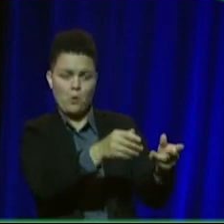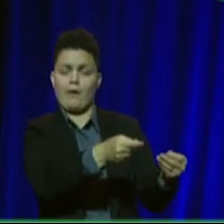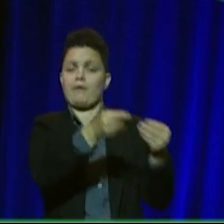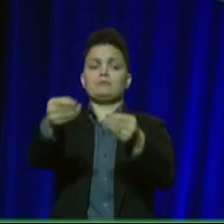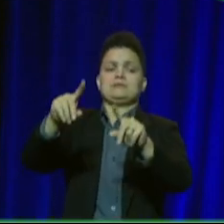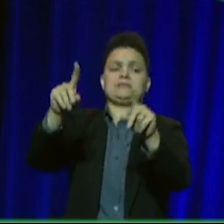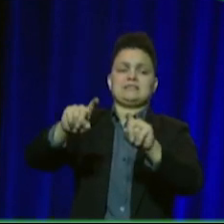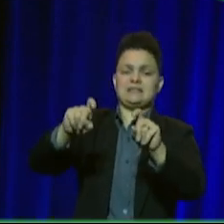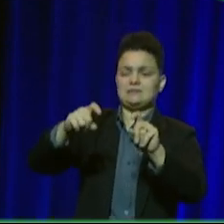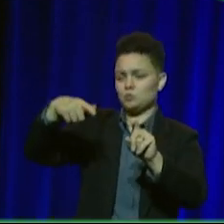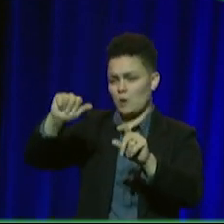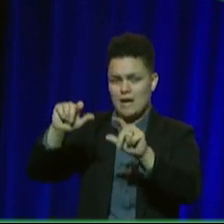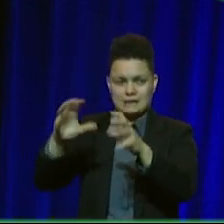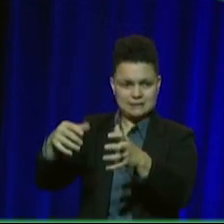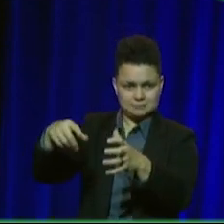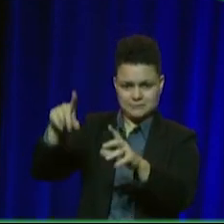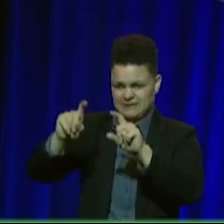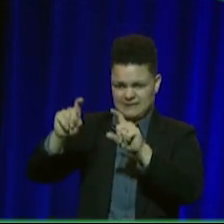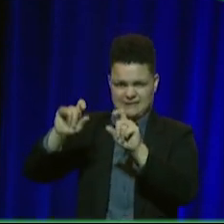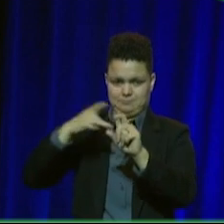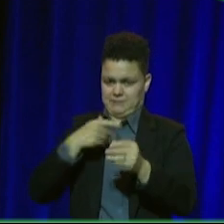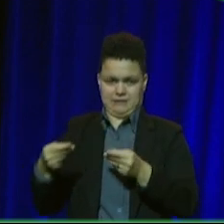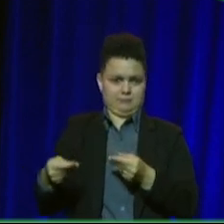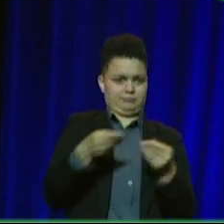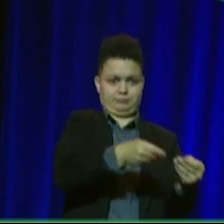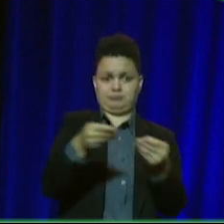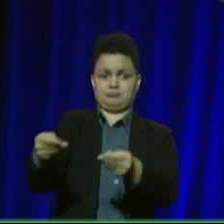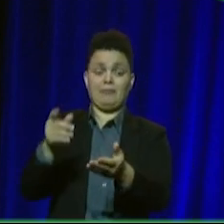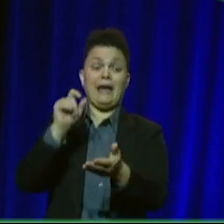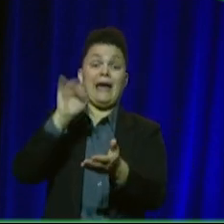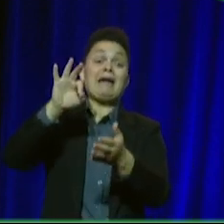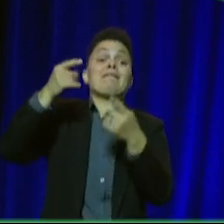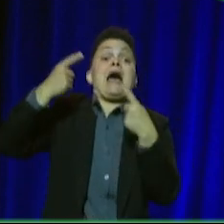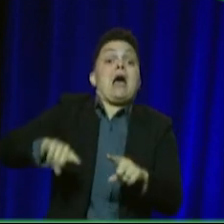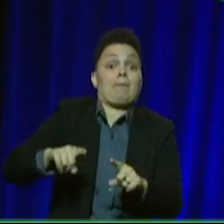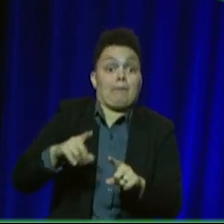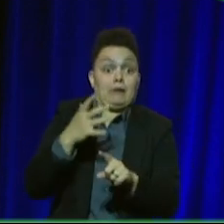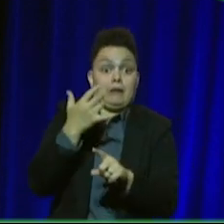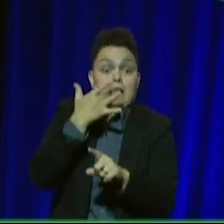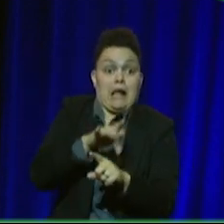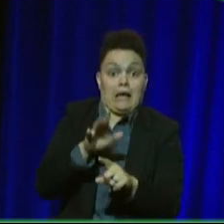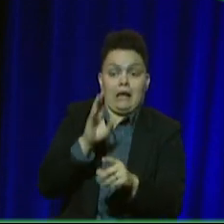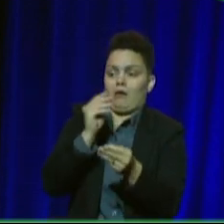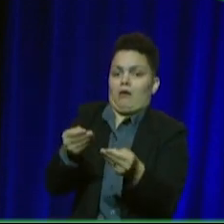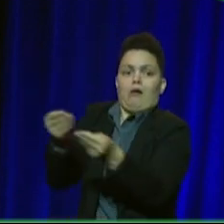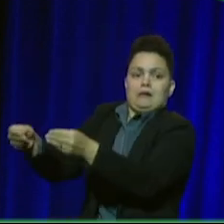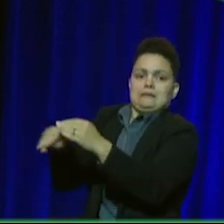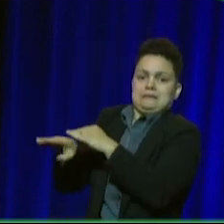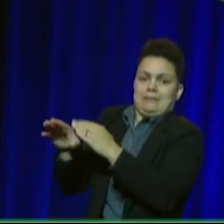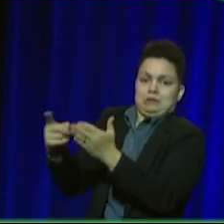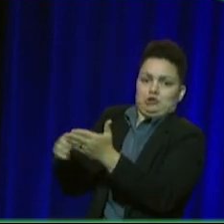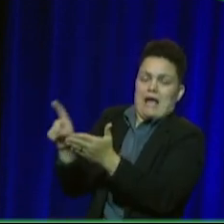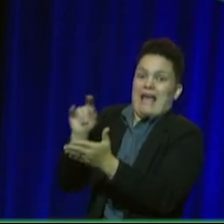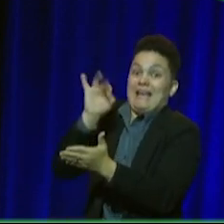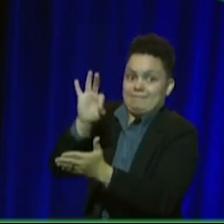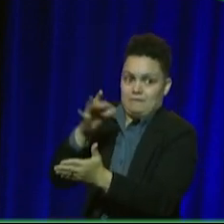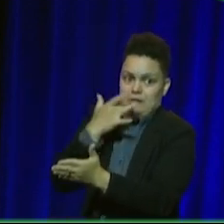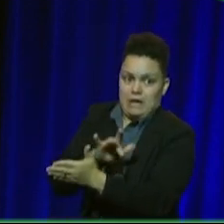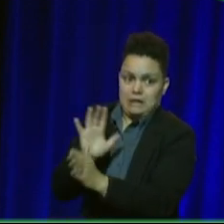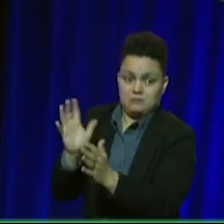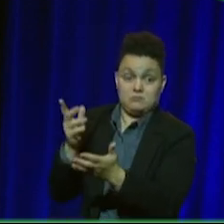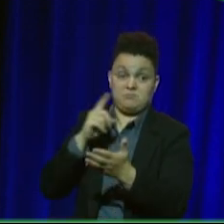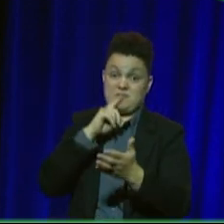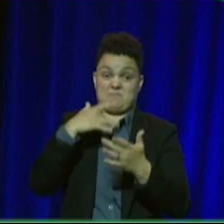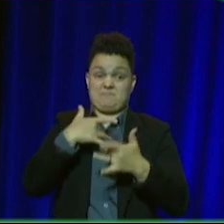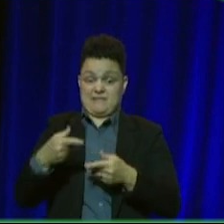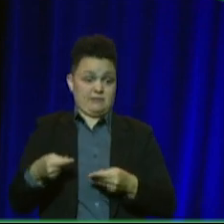on it. If you're lucky, it'll go to an accessibility team, they'll do a little spot check on it, and then it gets rolled into your